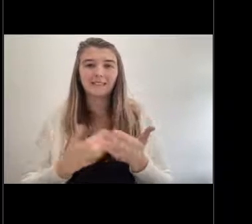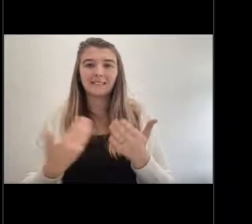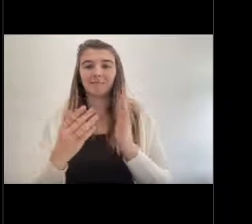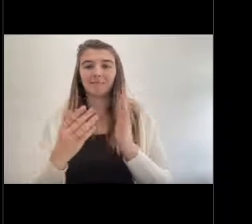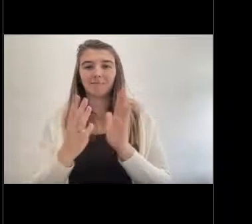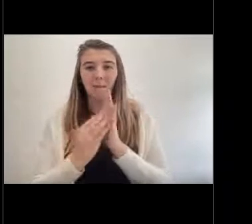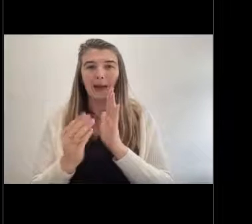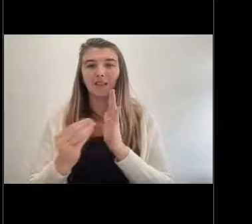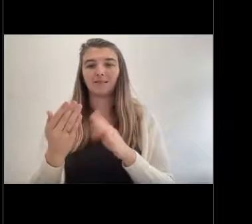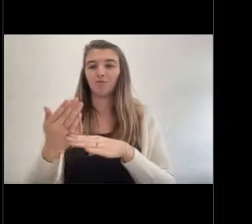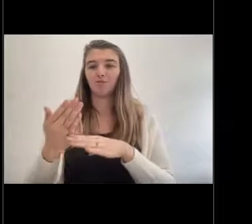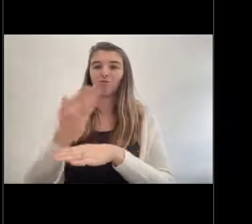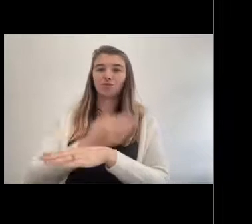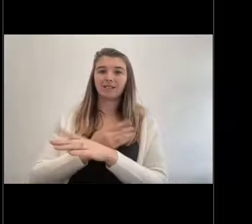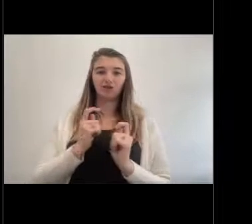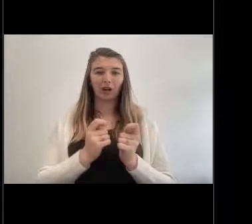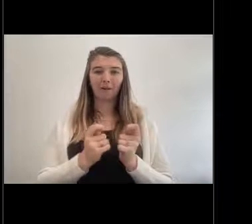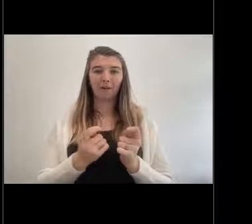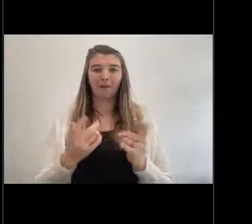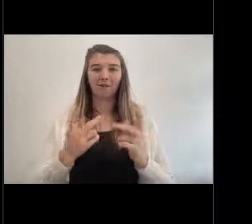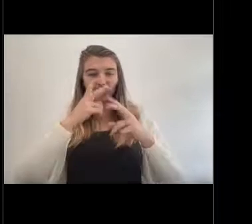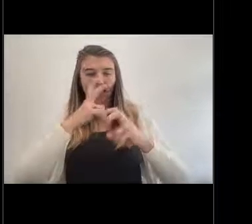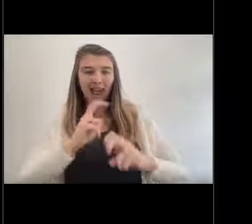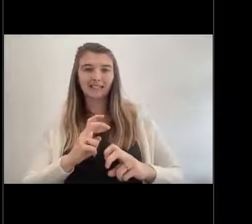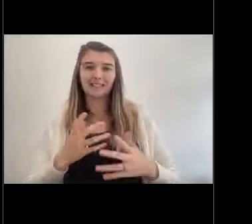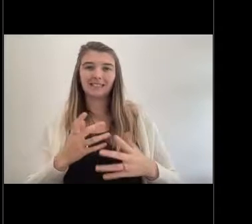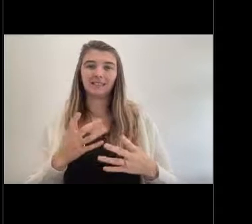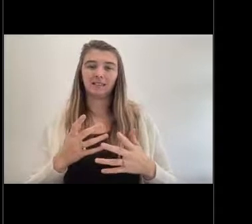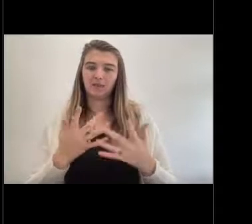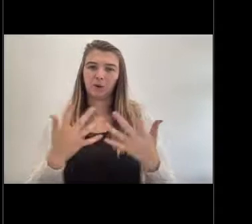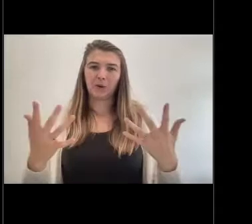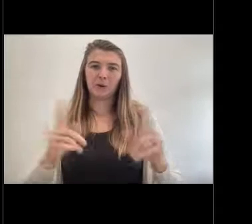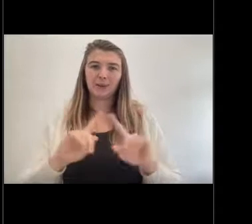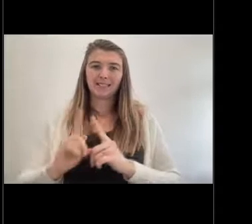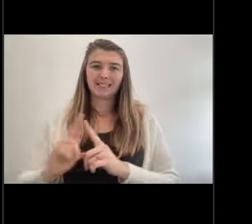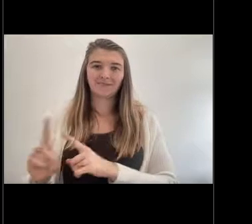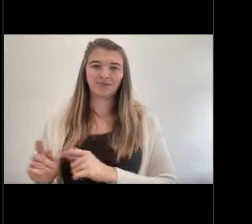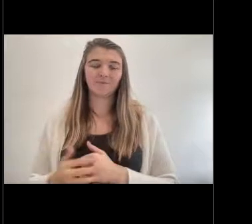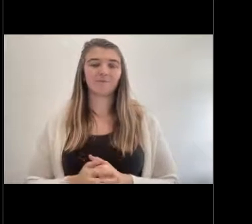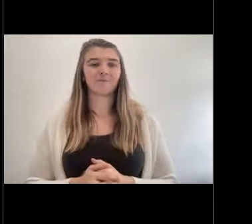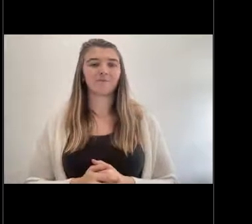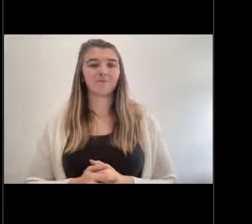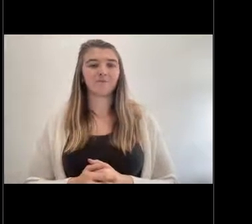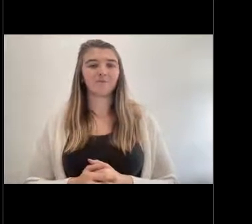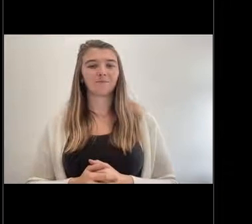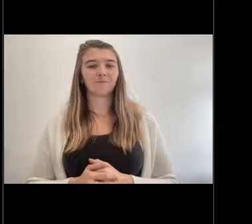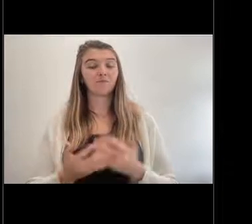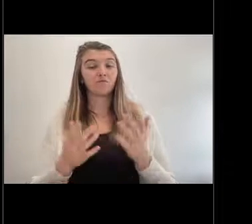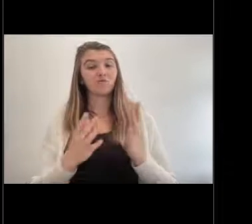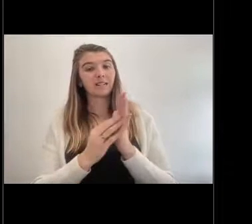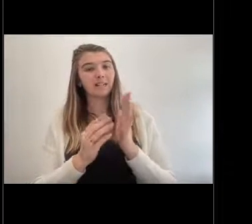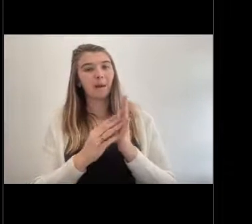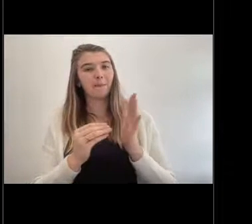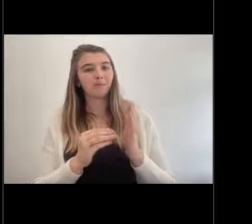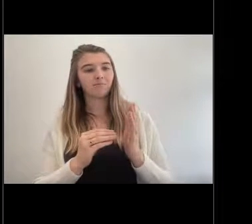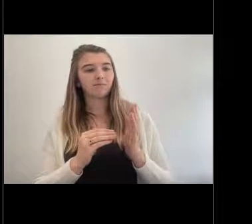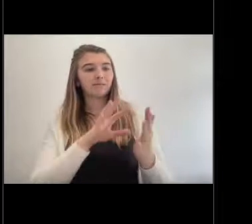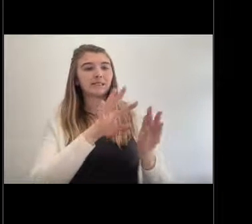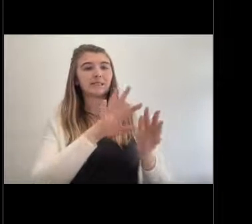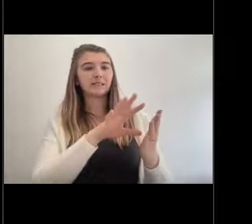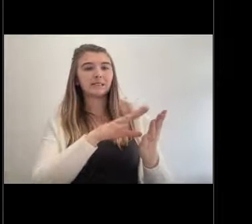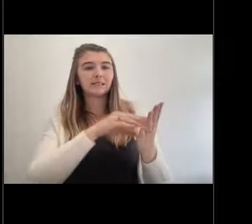and analysis. What about sampling? It depends on what we are going to sample and what are the